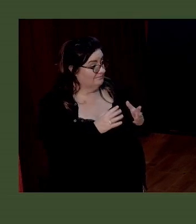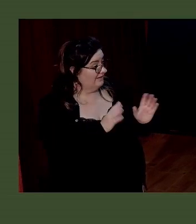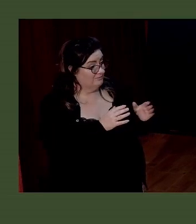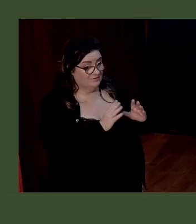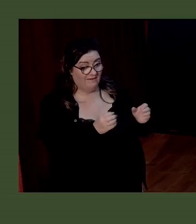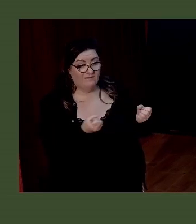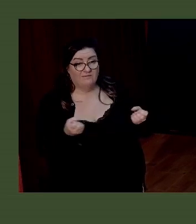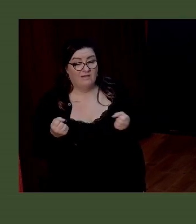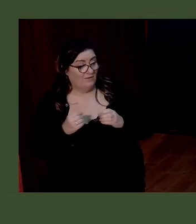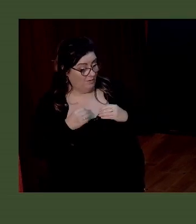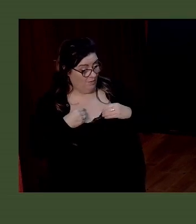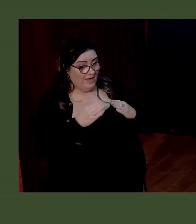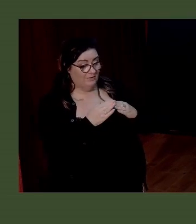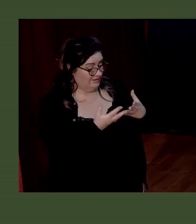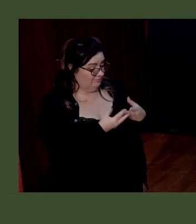dissolves.